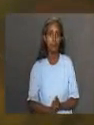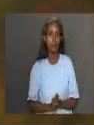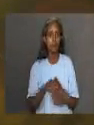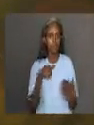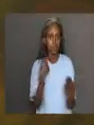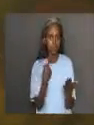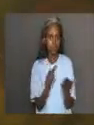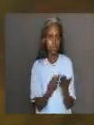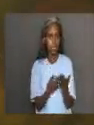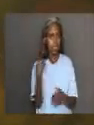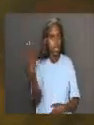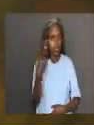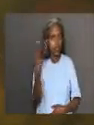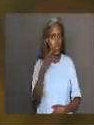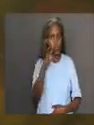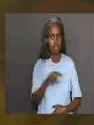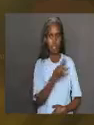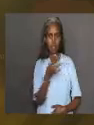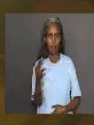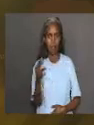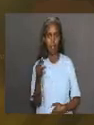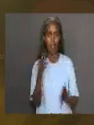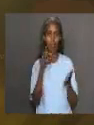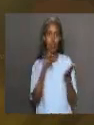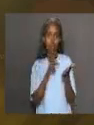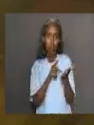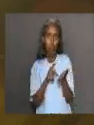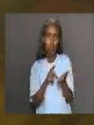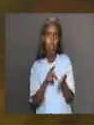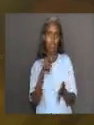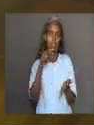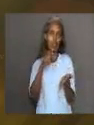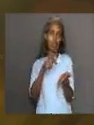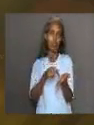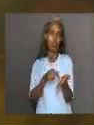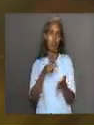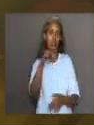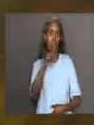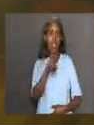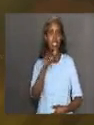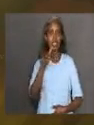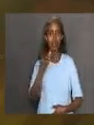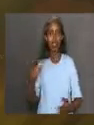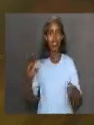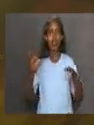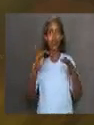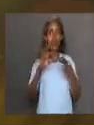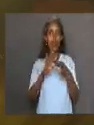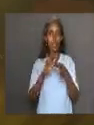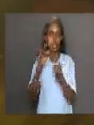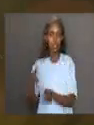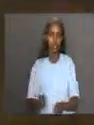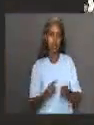Then, use the table to plot the points on the xy coordinate